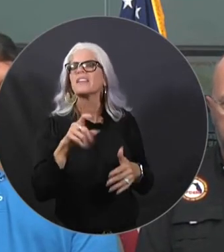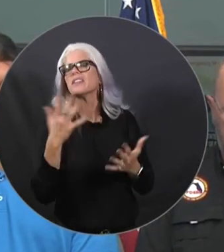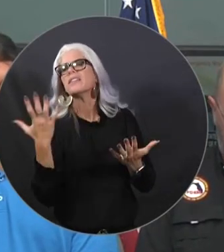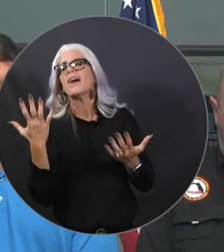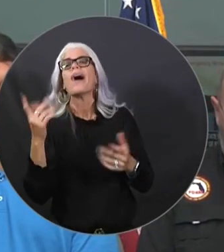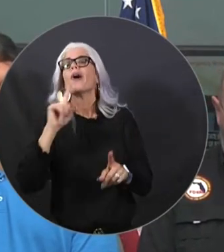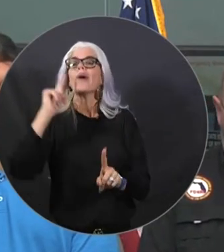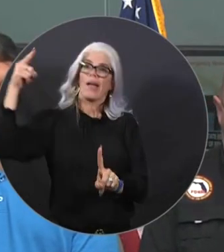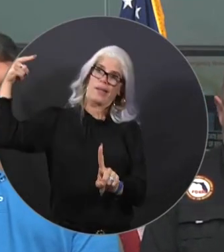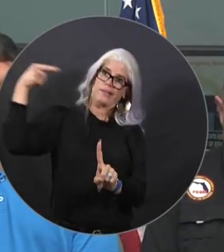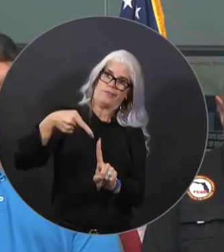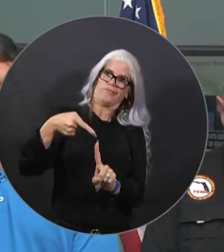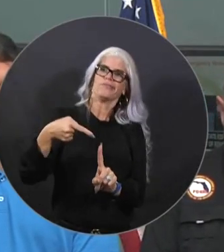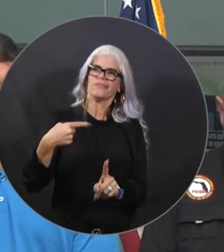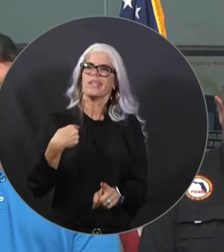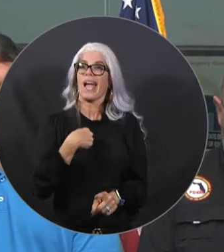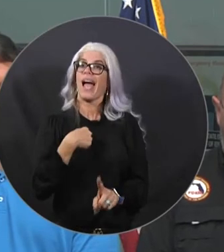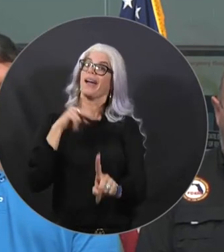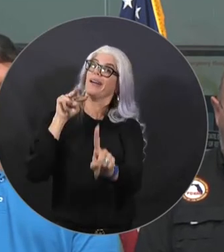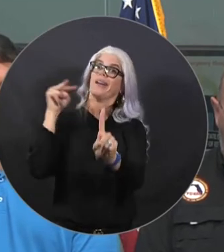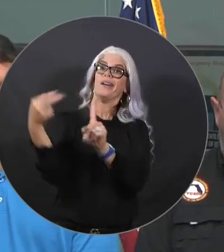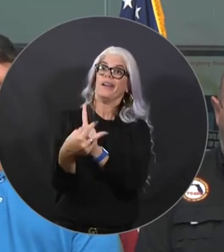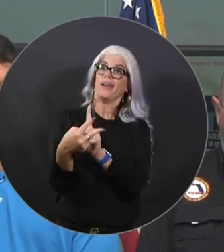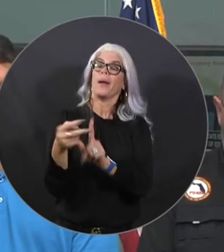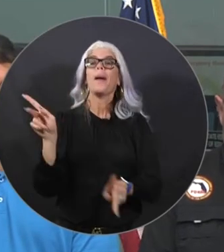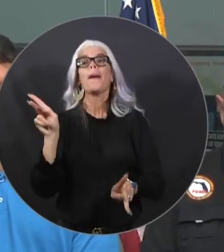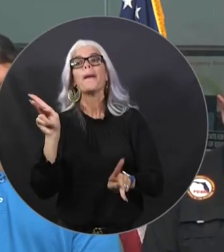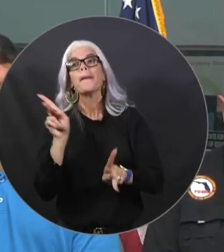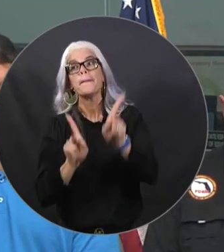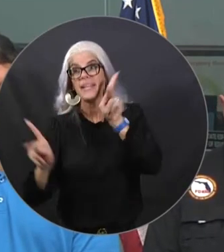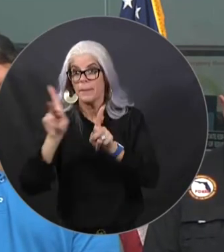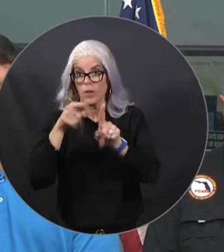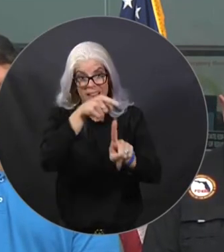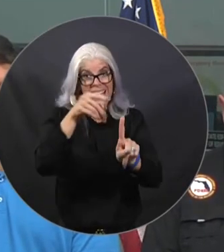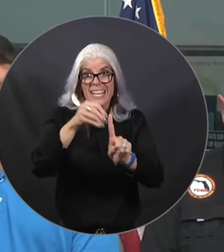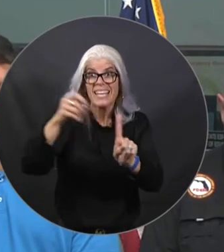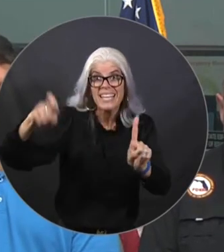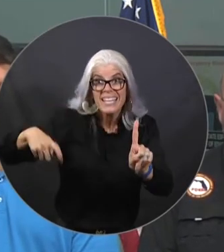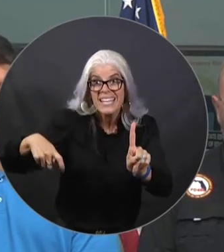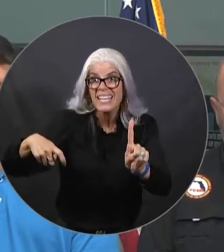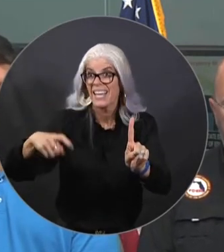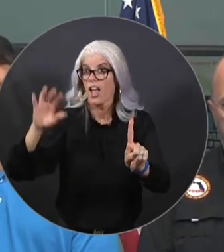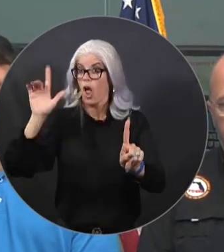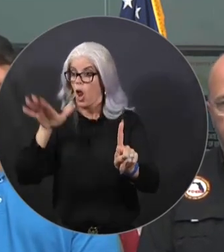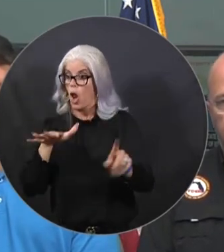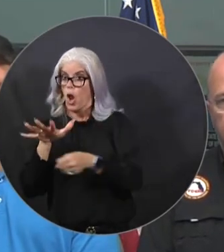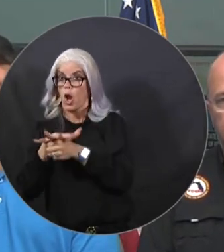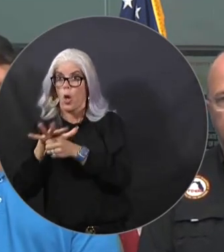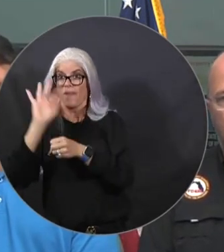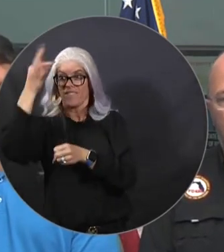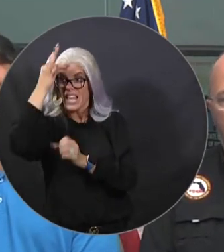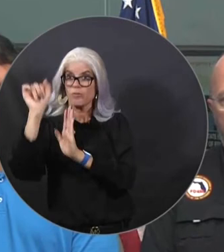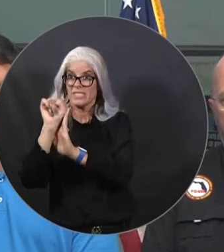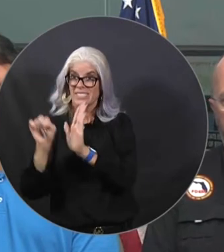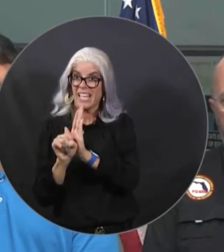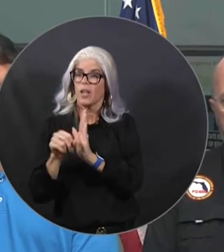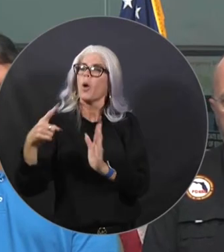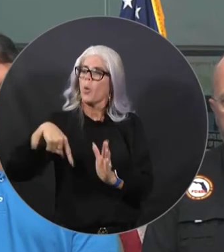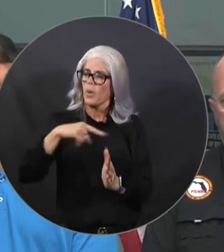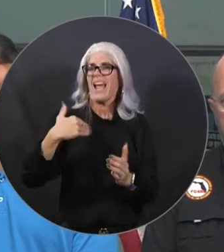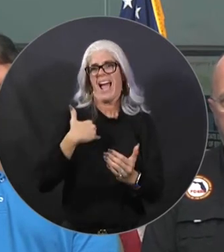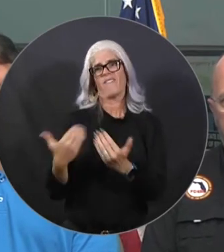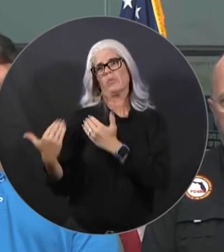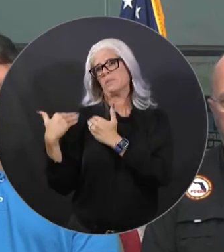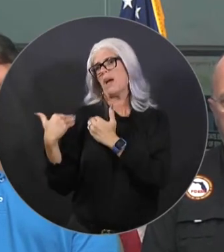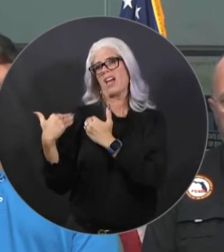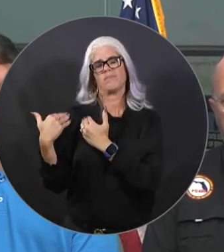this as something that you got folks that are in need, and local, federal, state, you know, we have a responsibility to work together. I tell